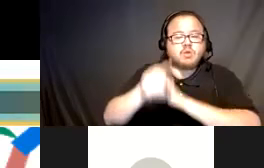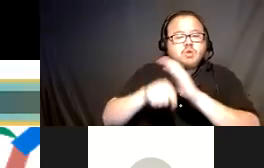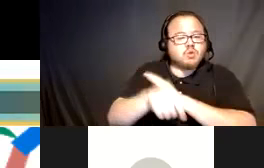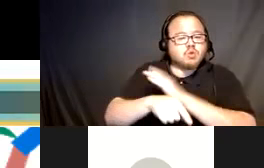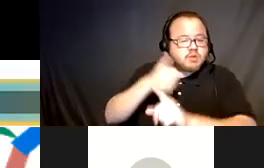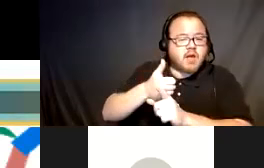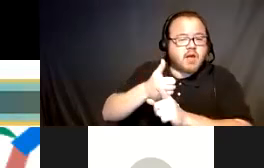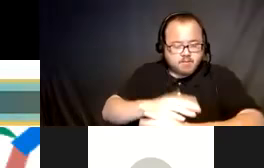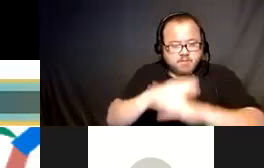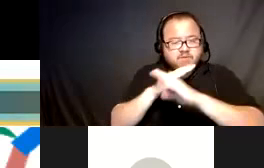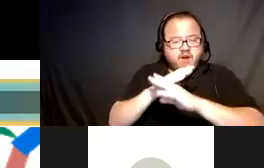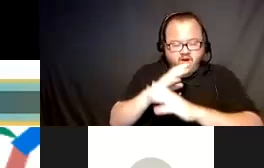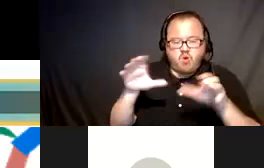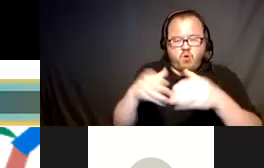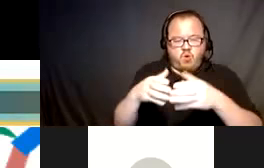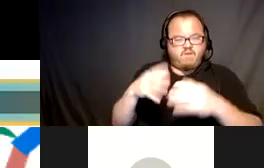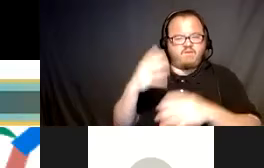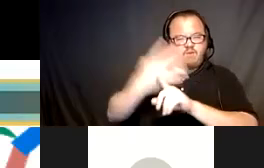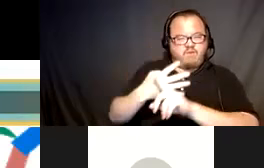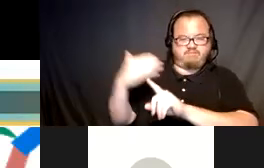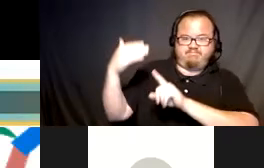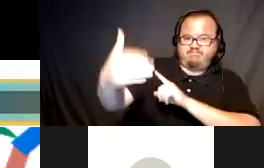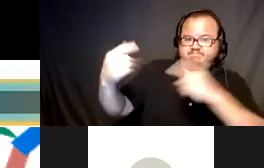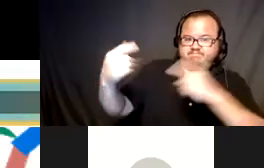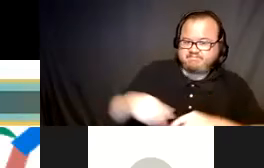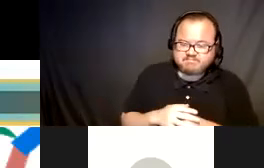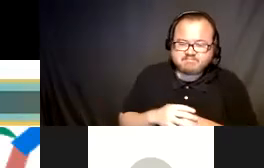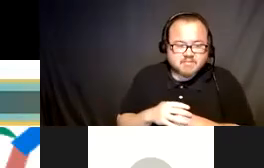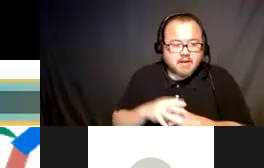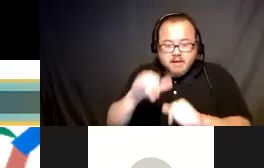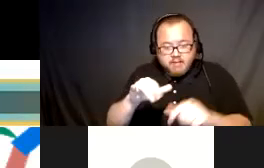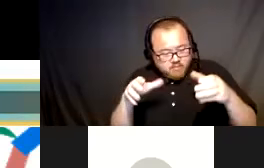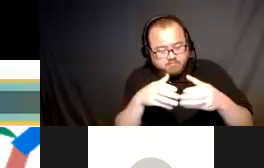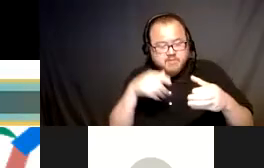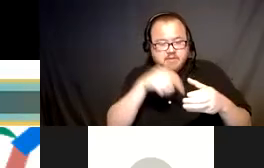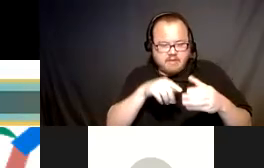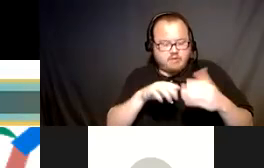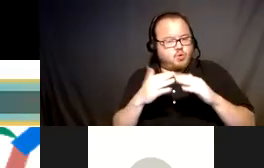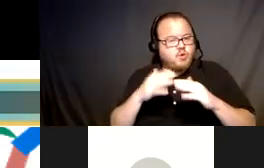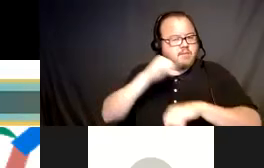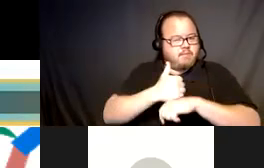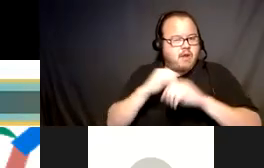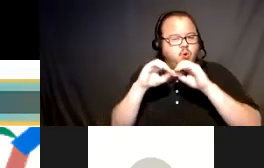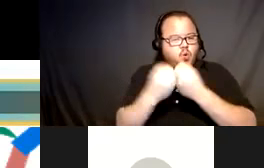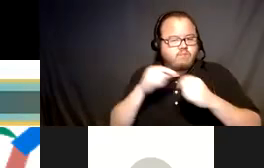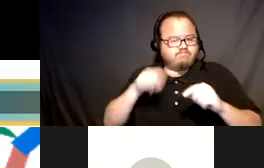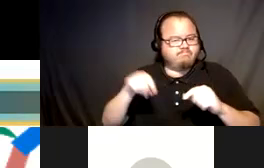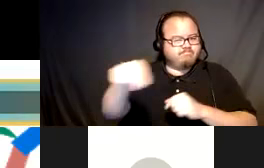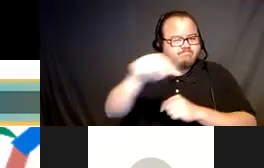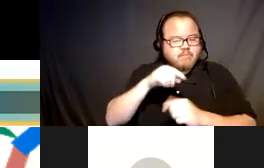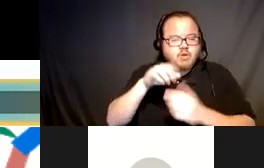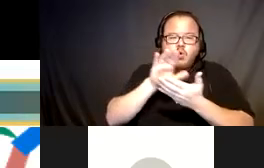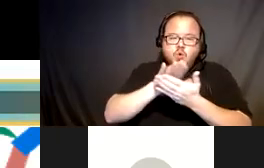Prevention Coalition 4 months later. The coalition is comprised of community-based organizations, school